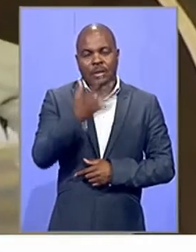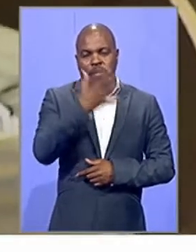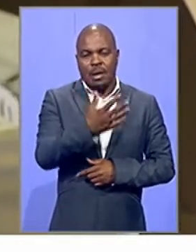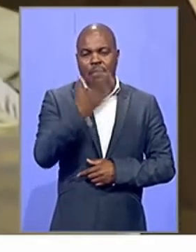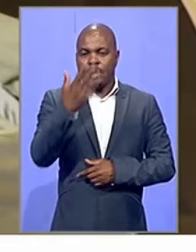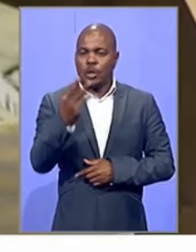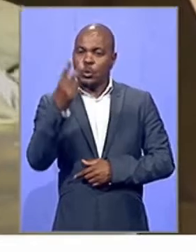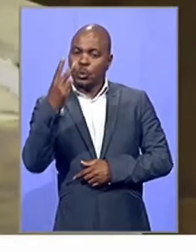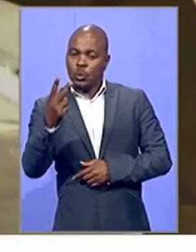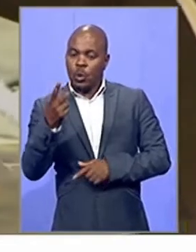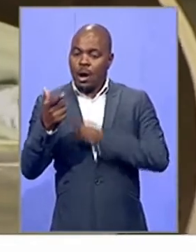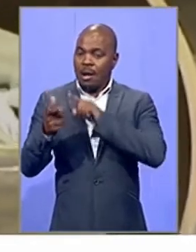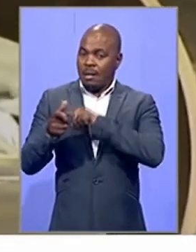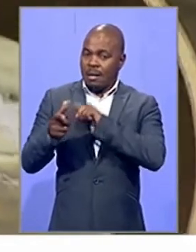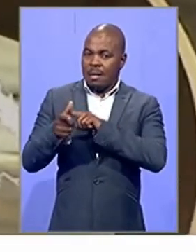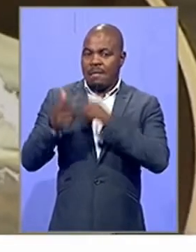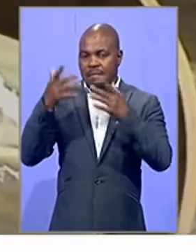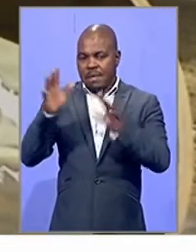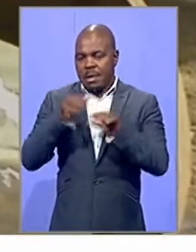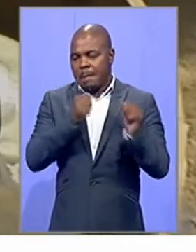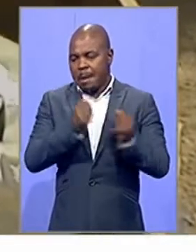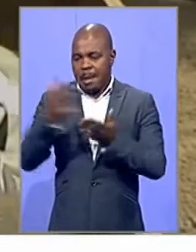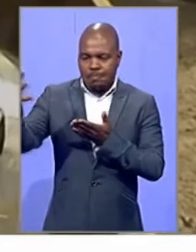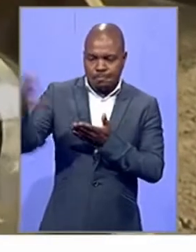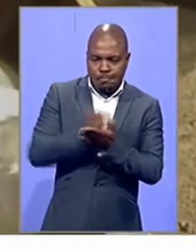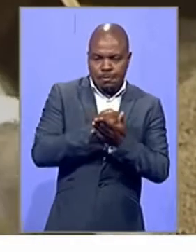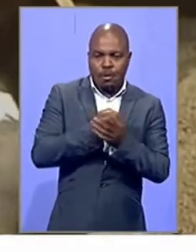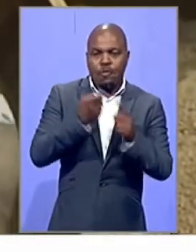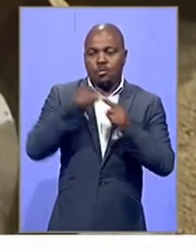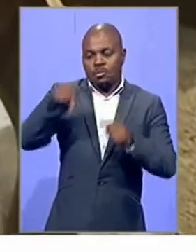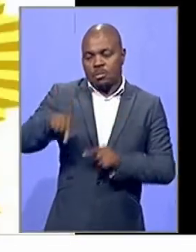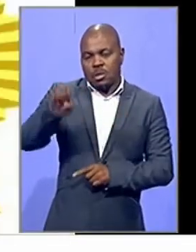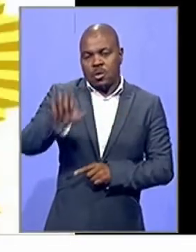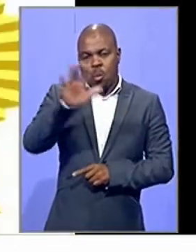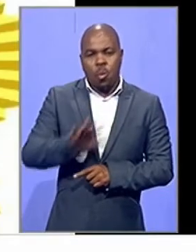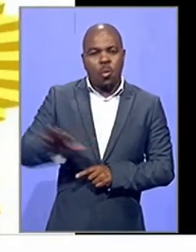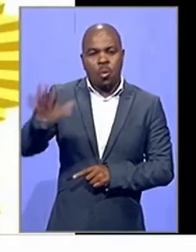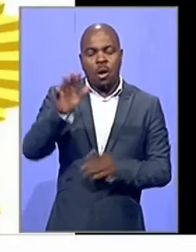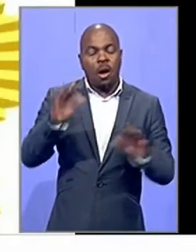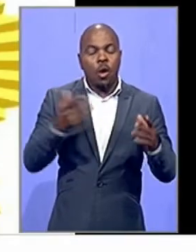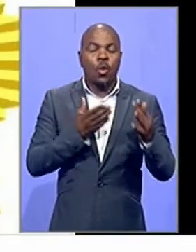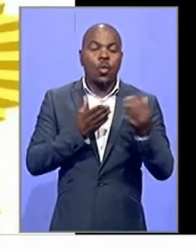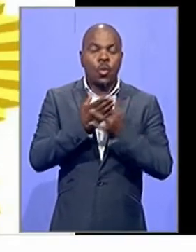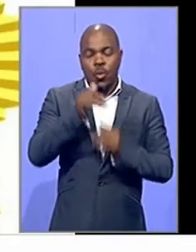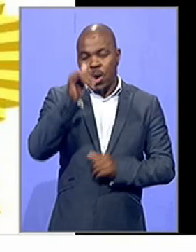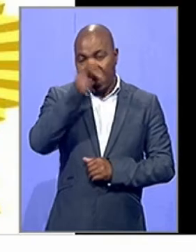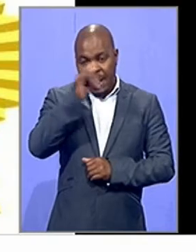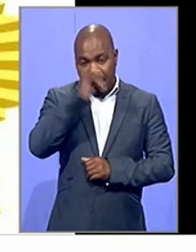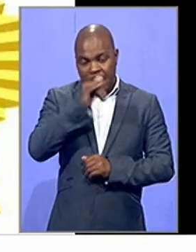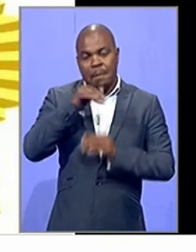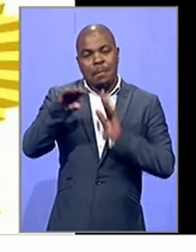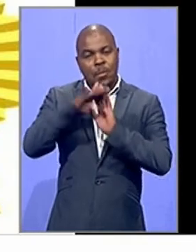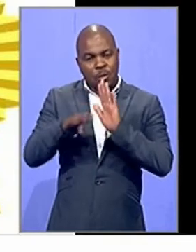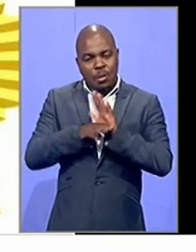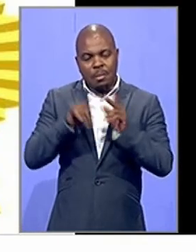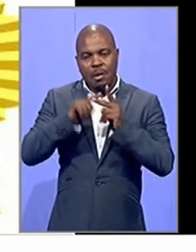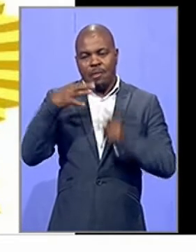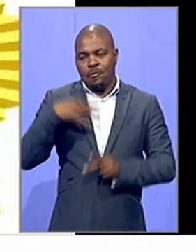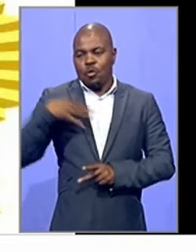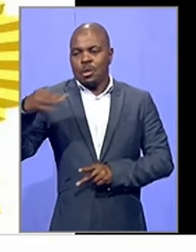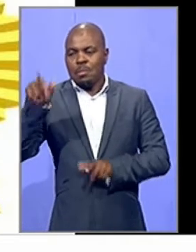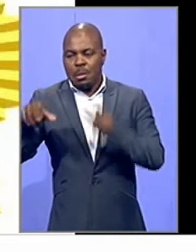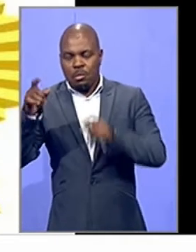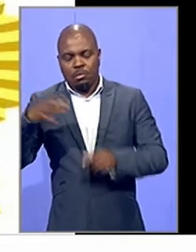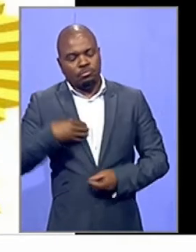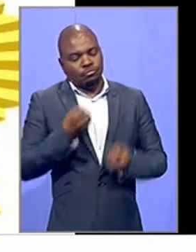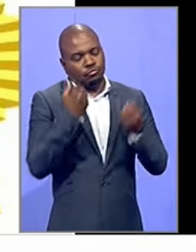46,592 firearms have been permanently removed from circulation through crime prevention operations and the voluntary surrendering of